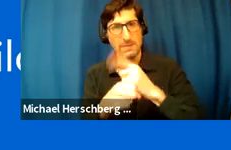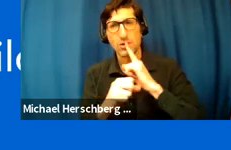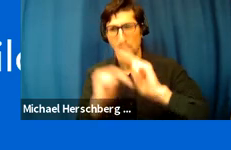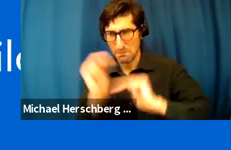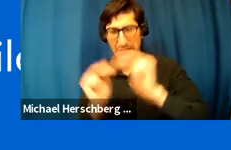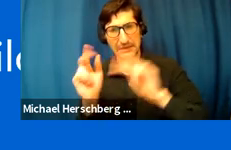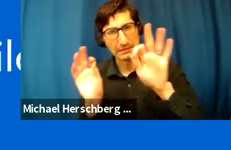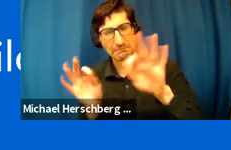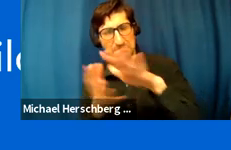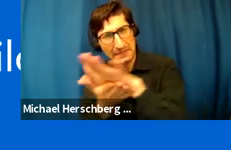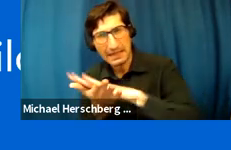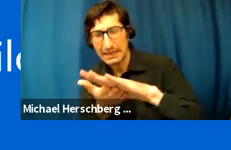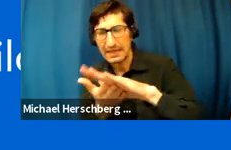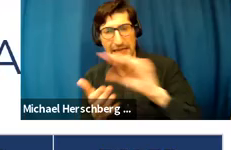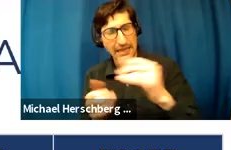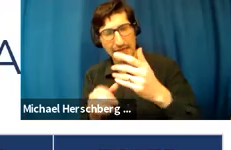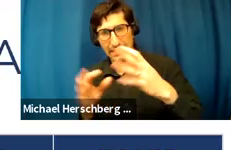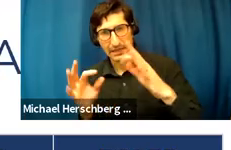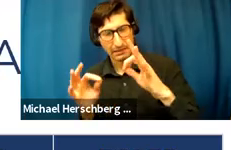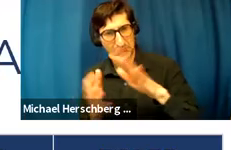and cleanliness.